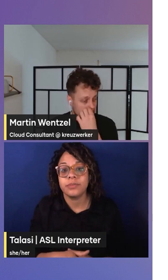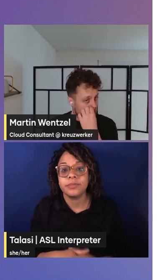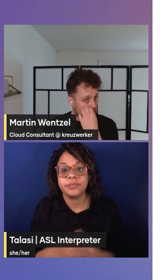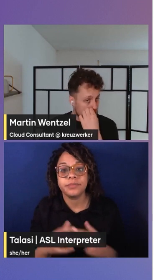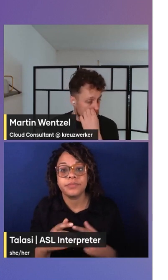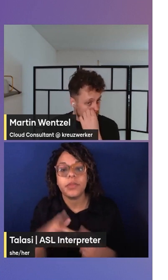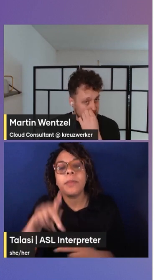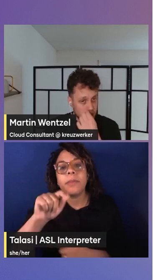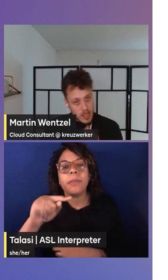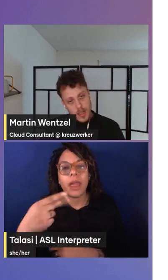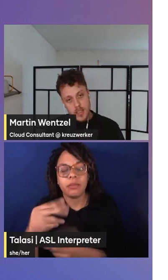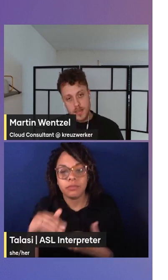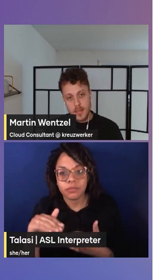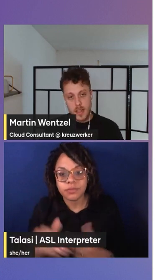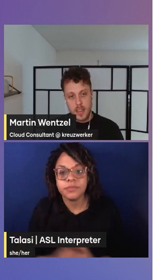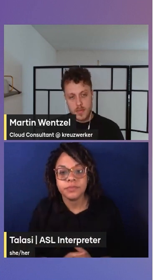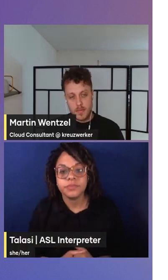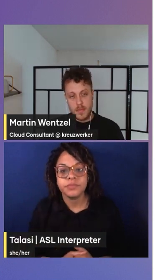also had a few